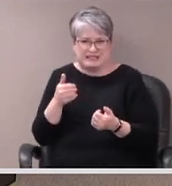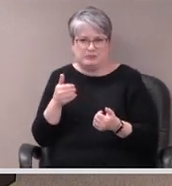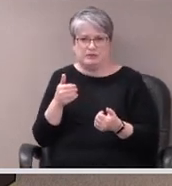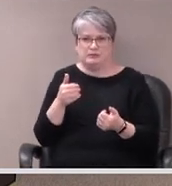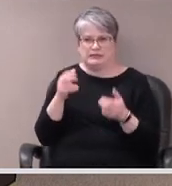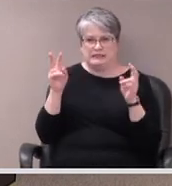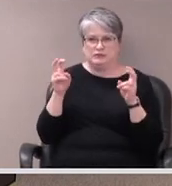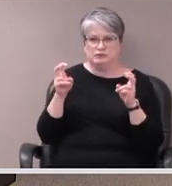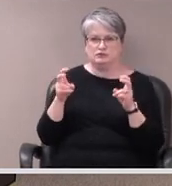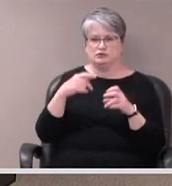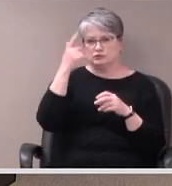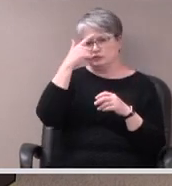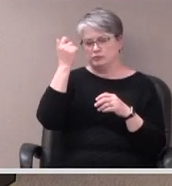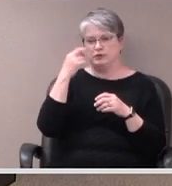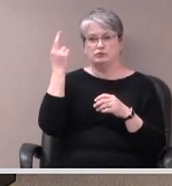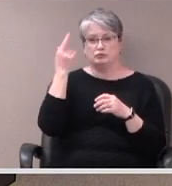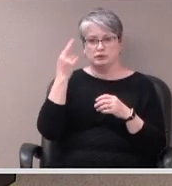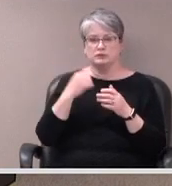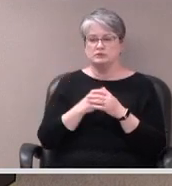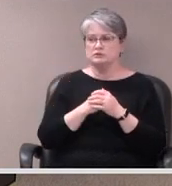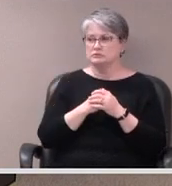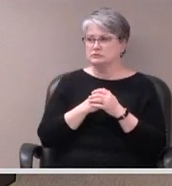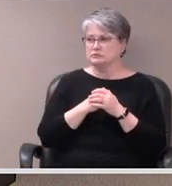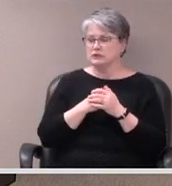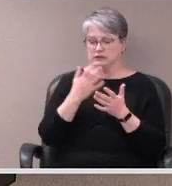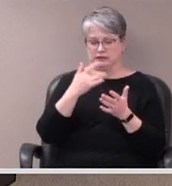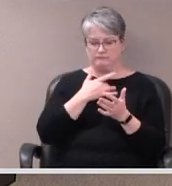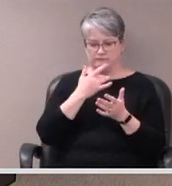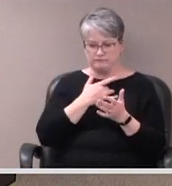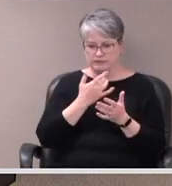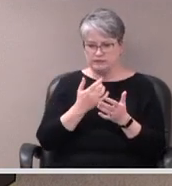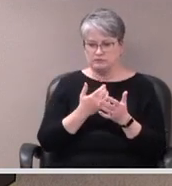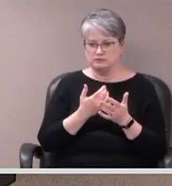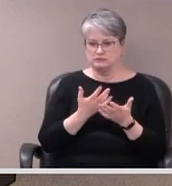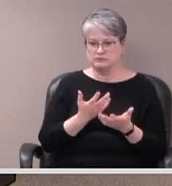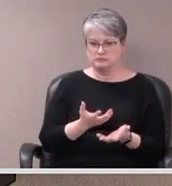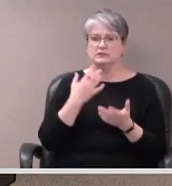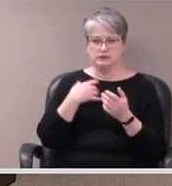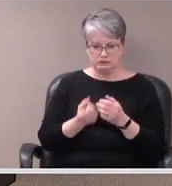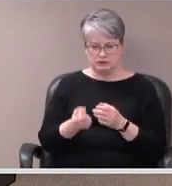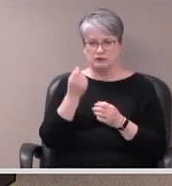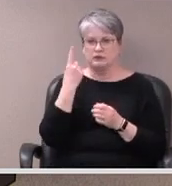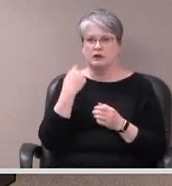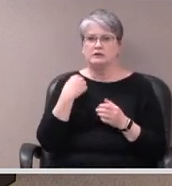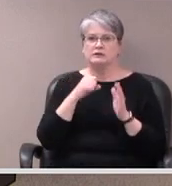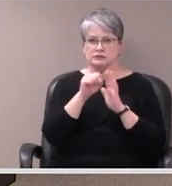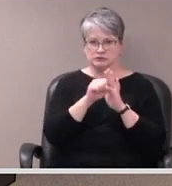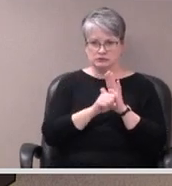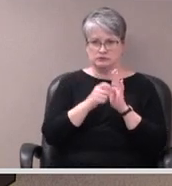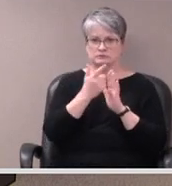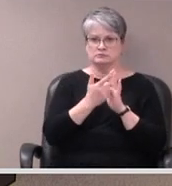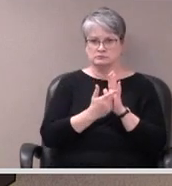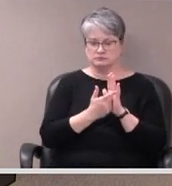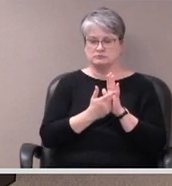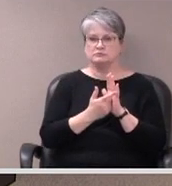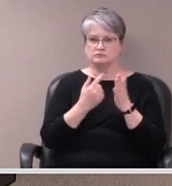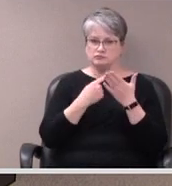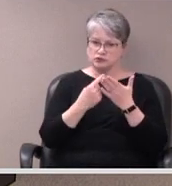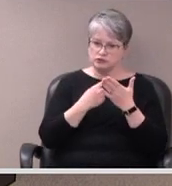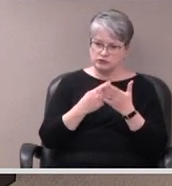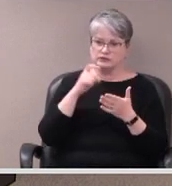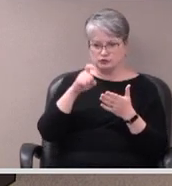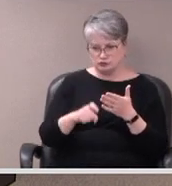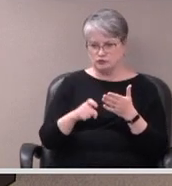And part of the reason for this is because I feel that I understand that state law talks about the fact that you